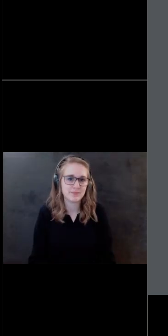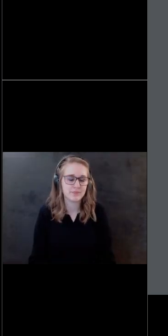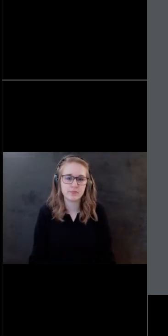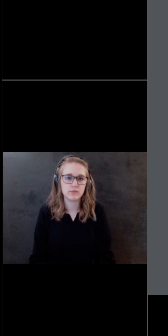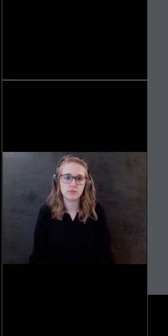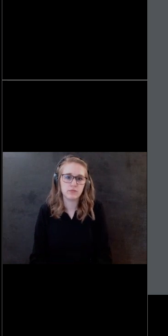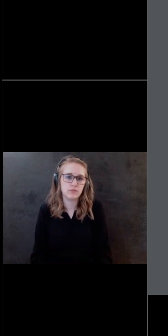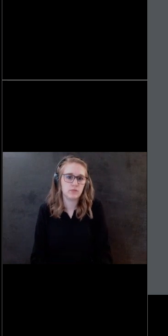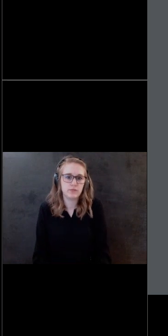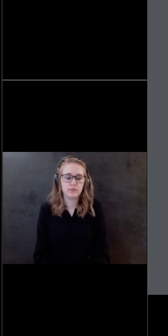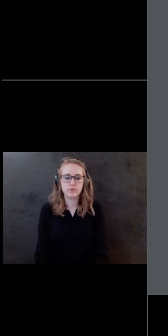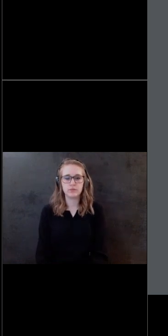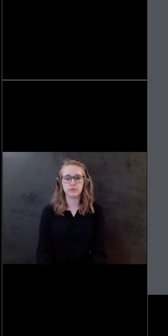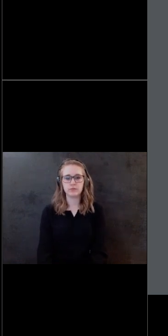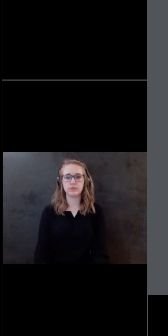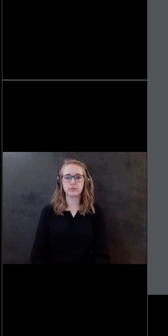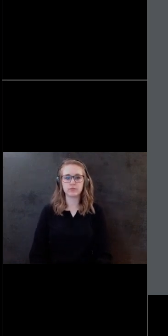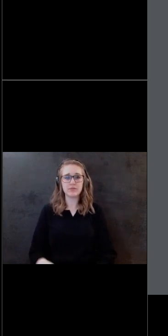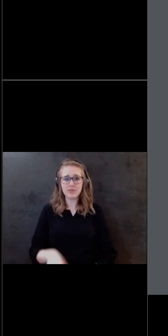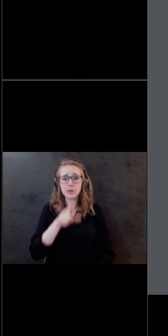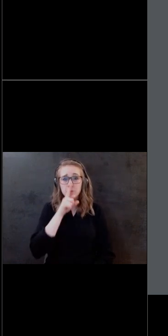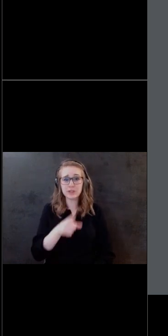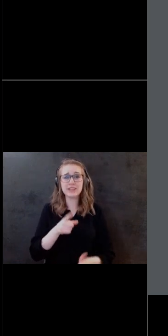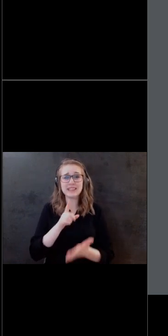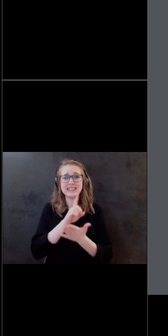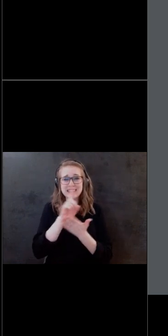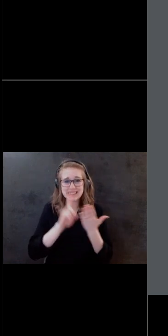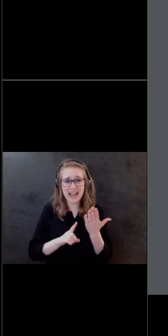just, you know, it was really designed